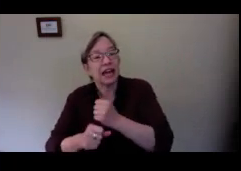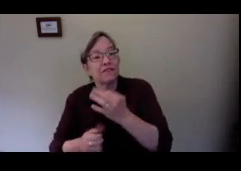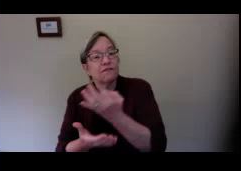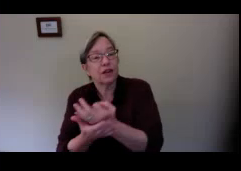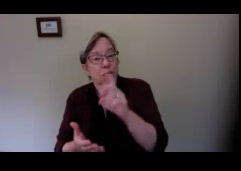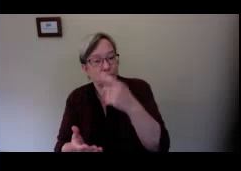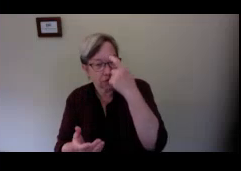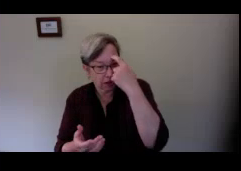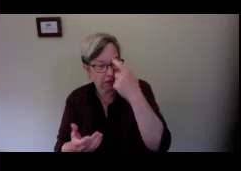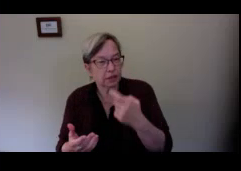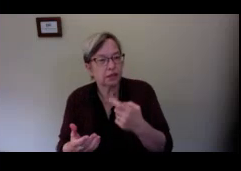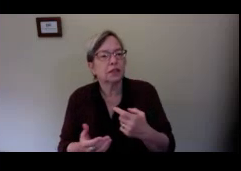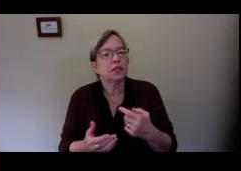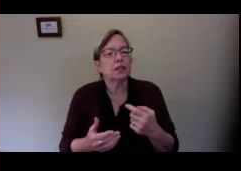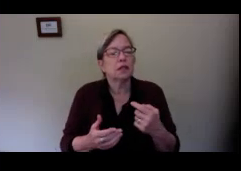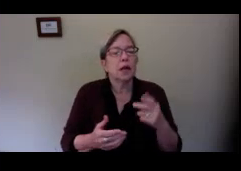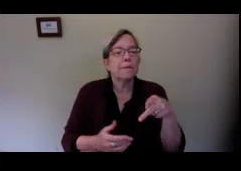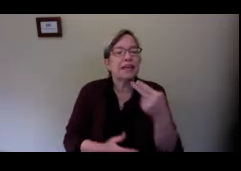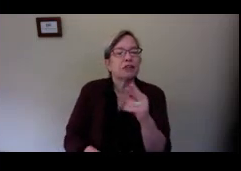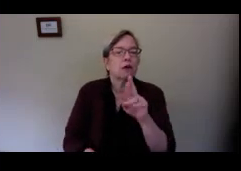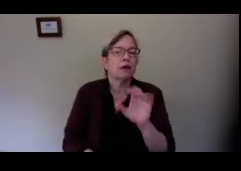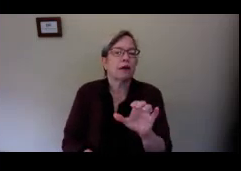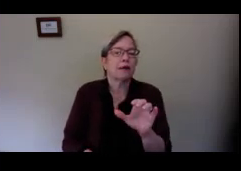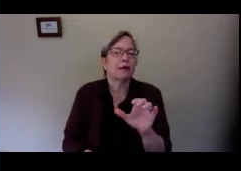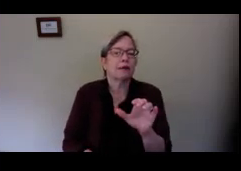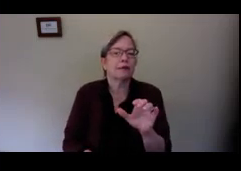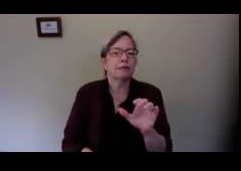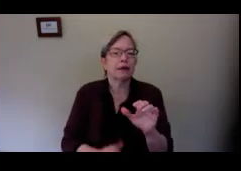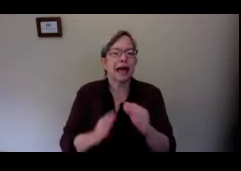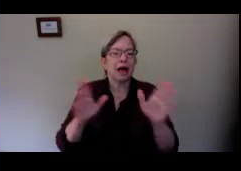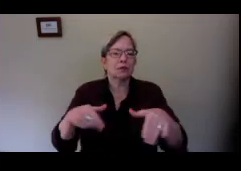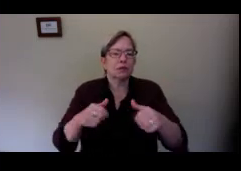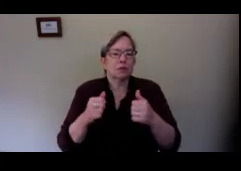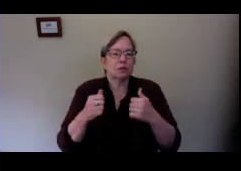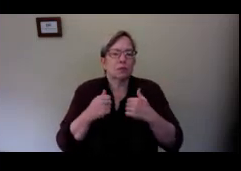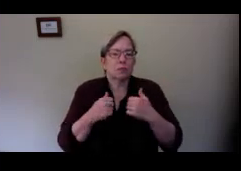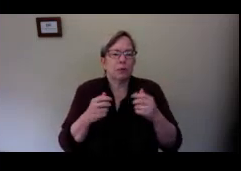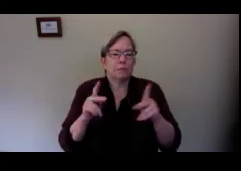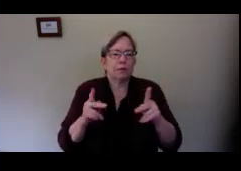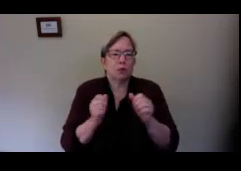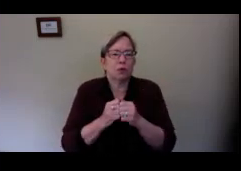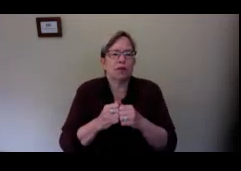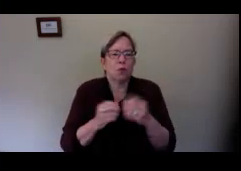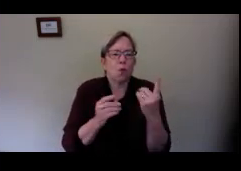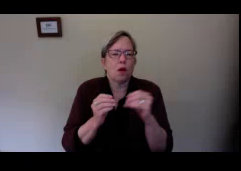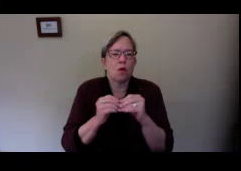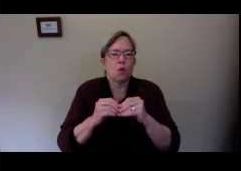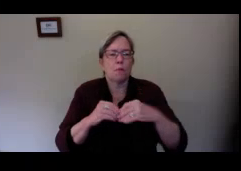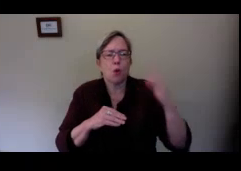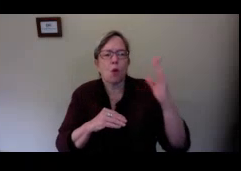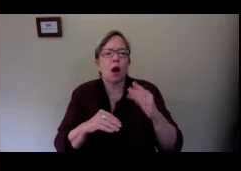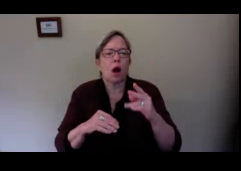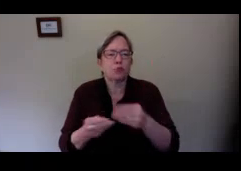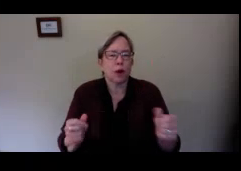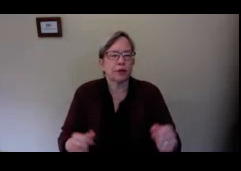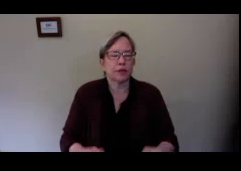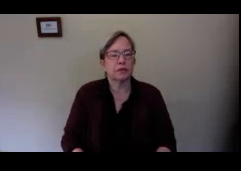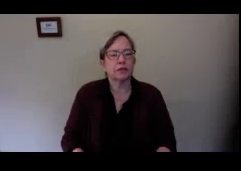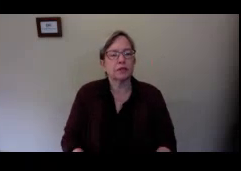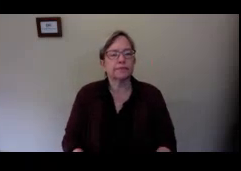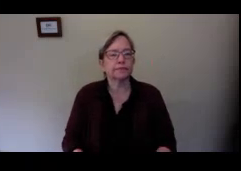it's important to note that in Pennsylvania, housing providers with 1 or more properties is what the PHRA covers.